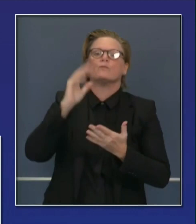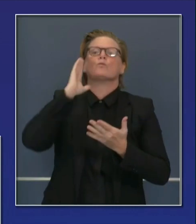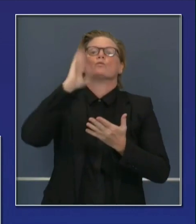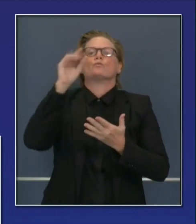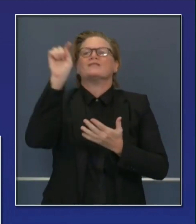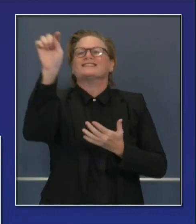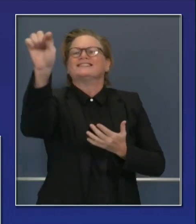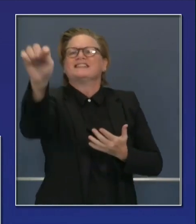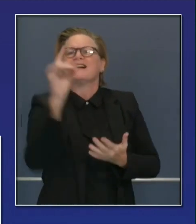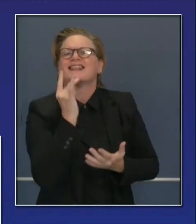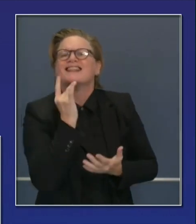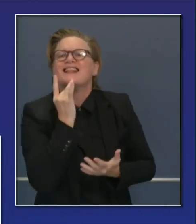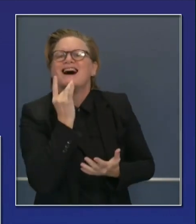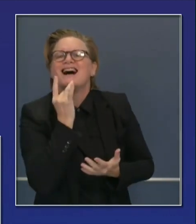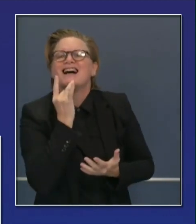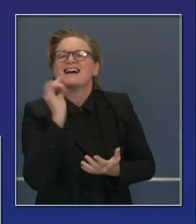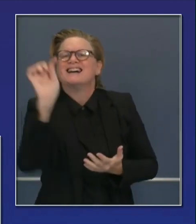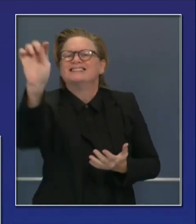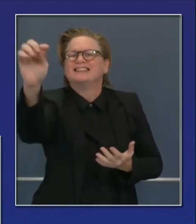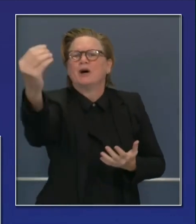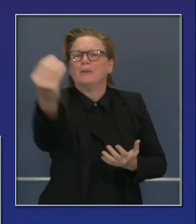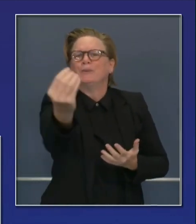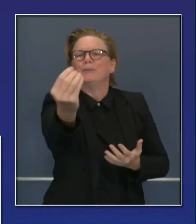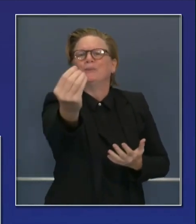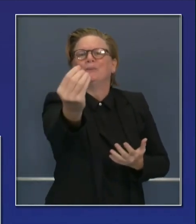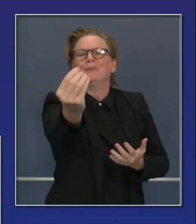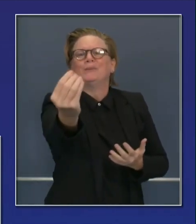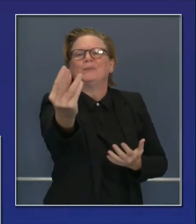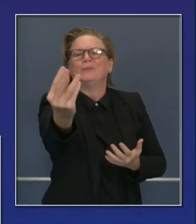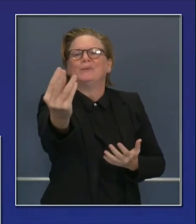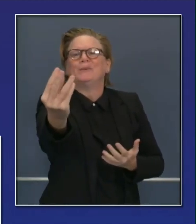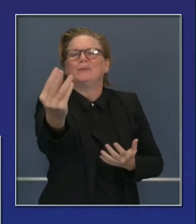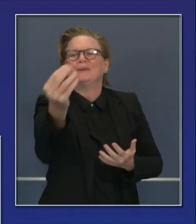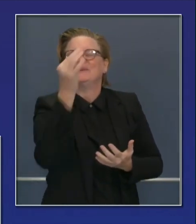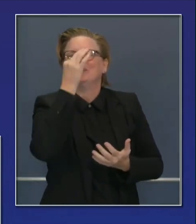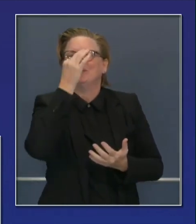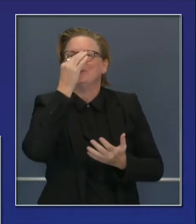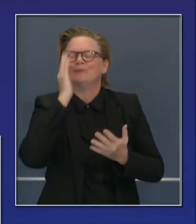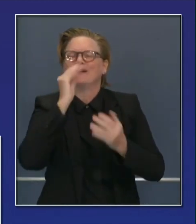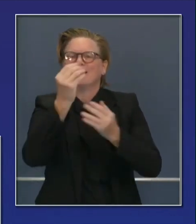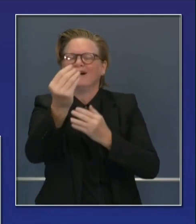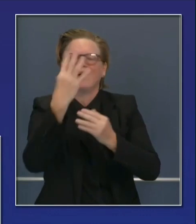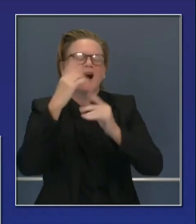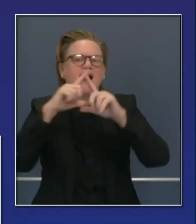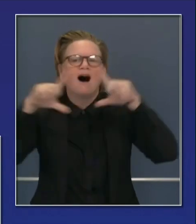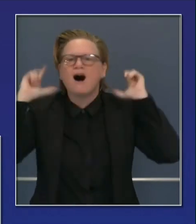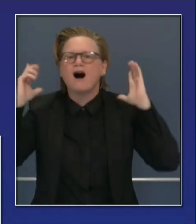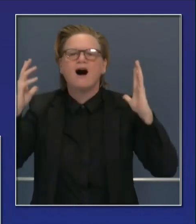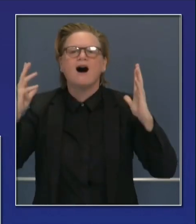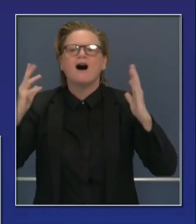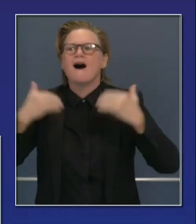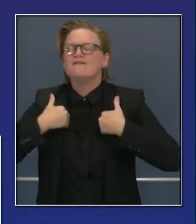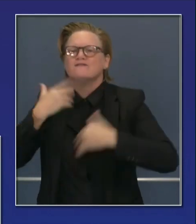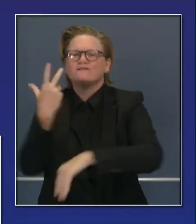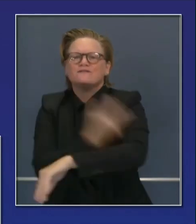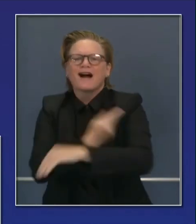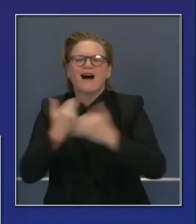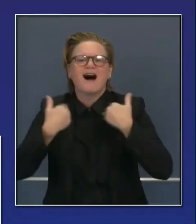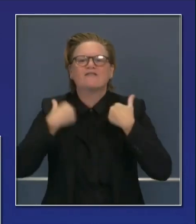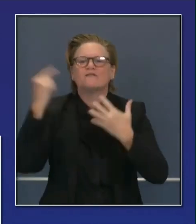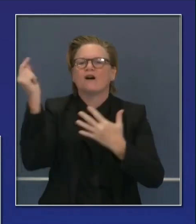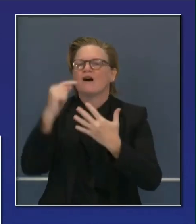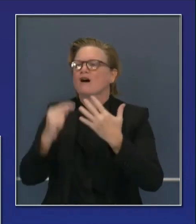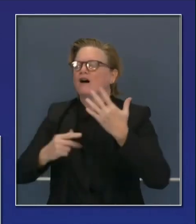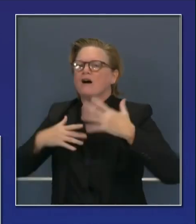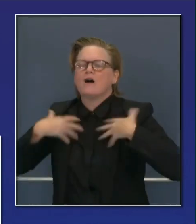in a permanent state. This is a temporary state. This is the third wave of a pandemic with a